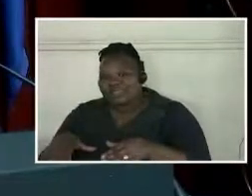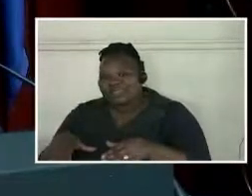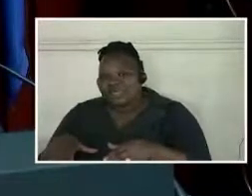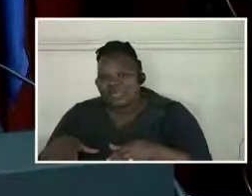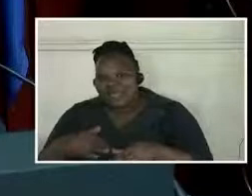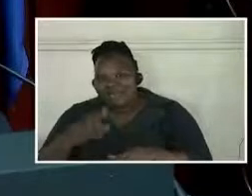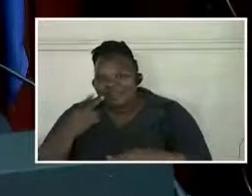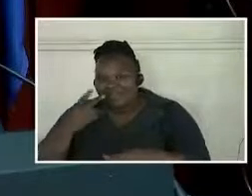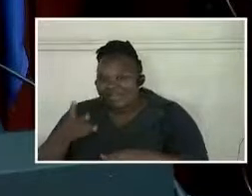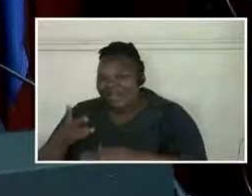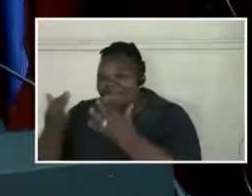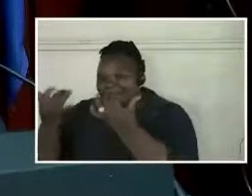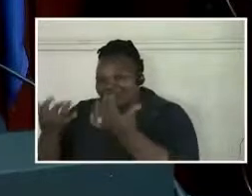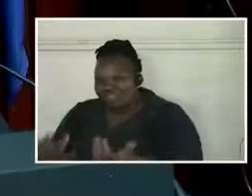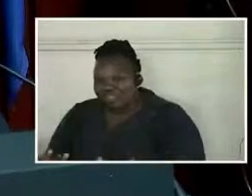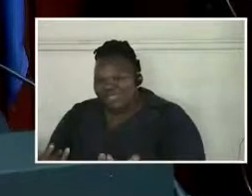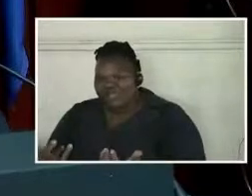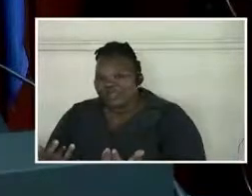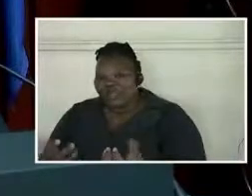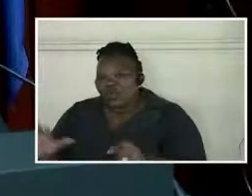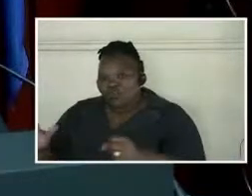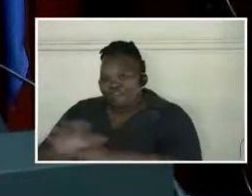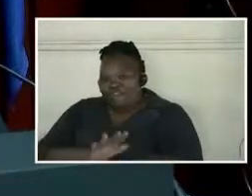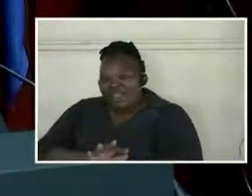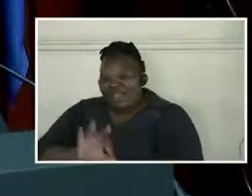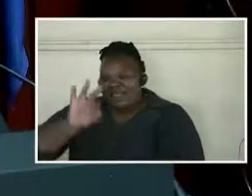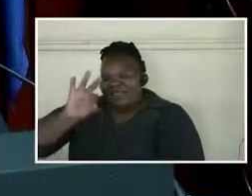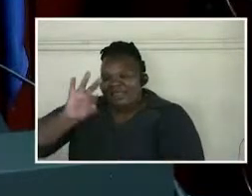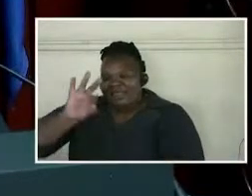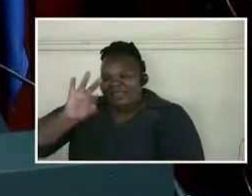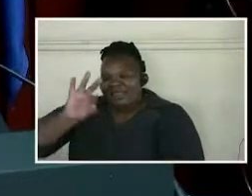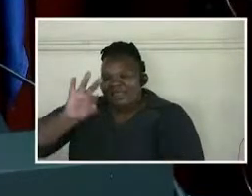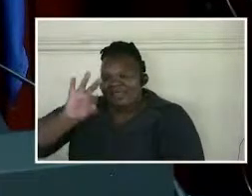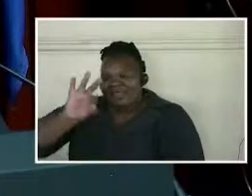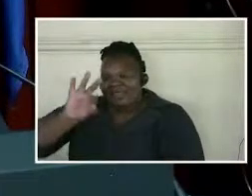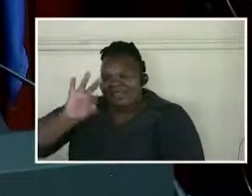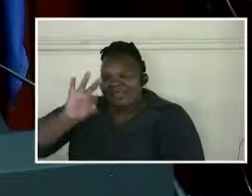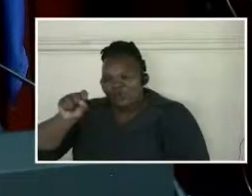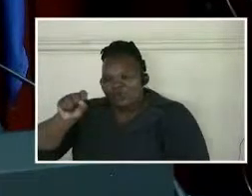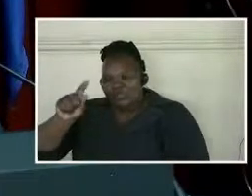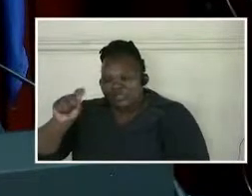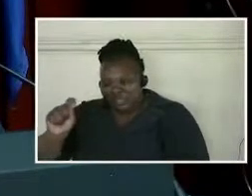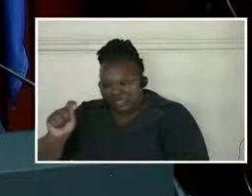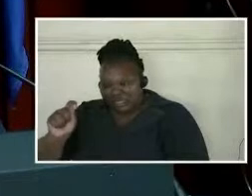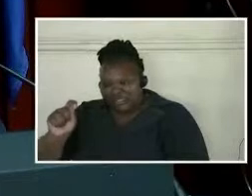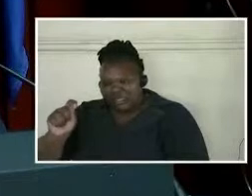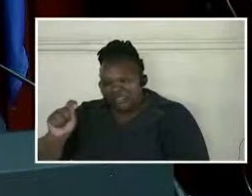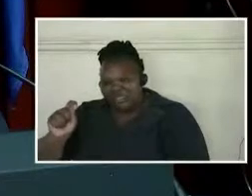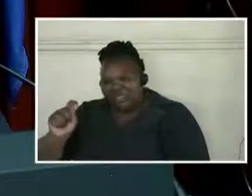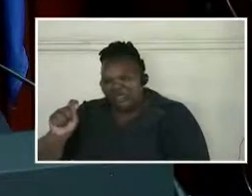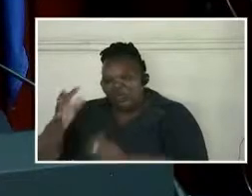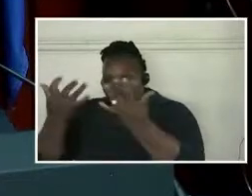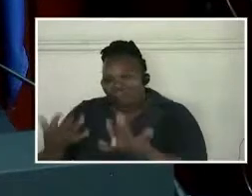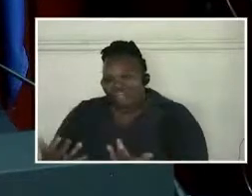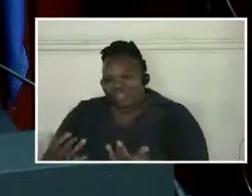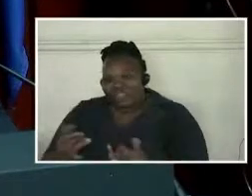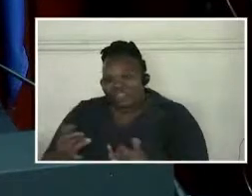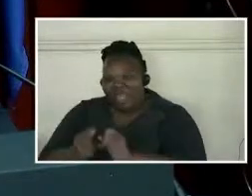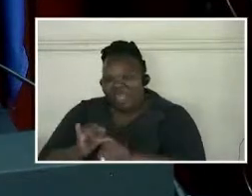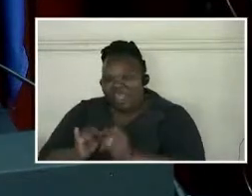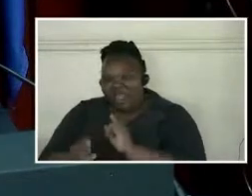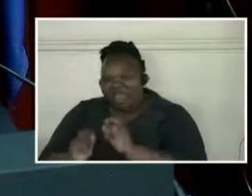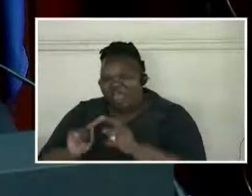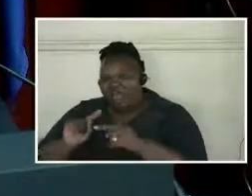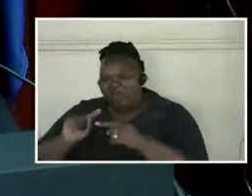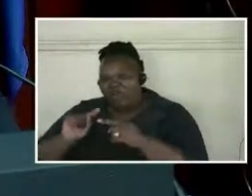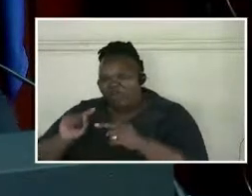that the department has budgeted to fill 37 critical vacant post to the to the budget of 11.1